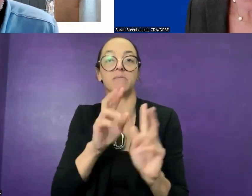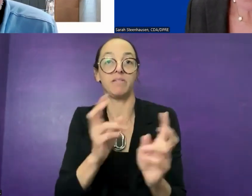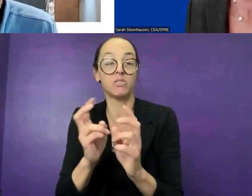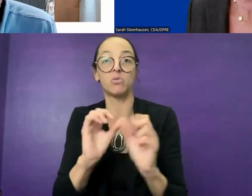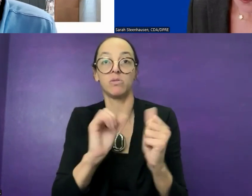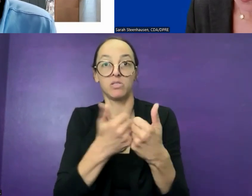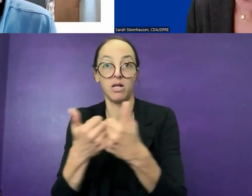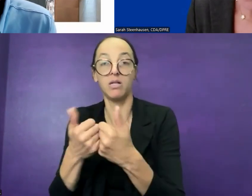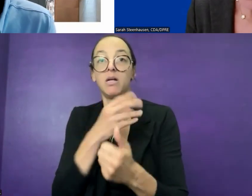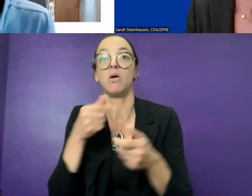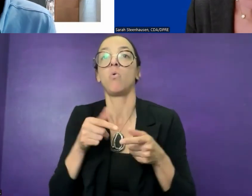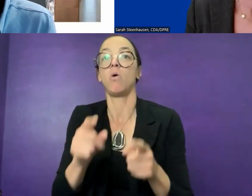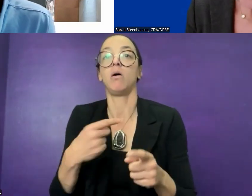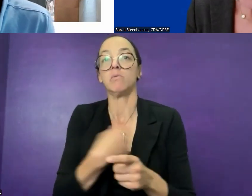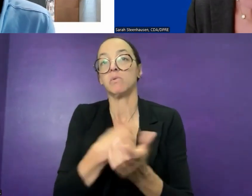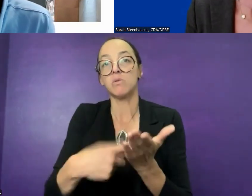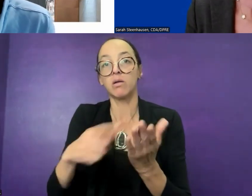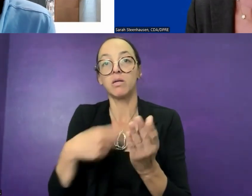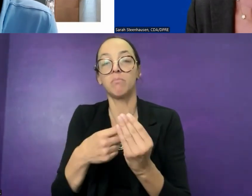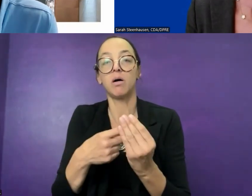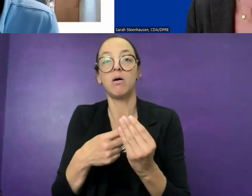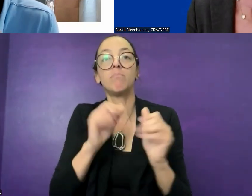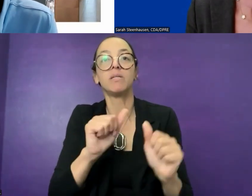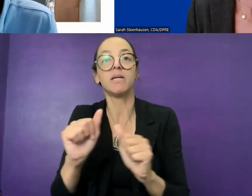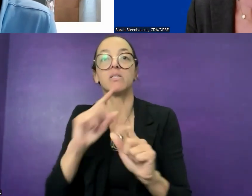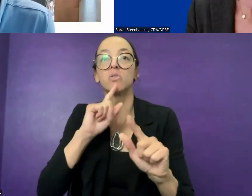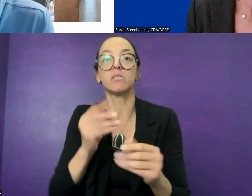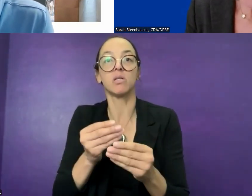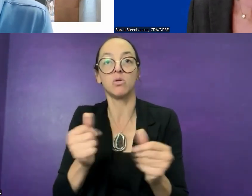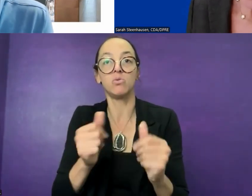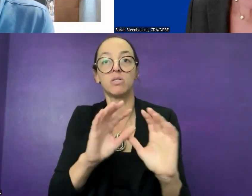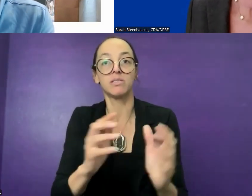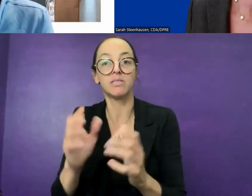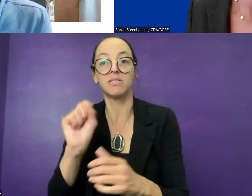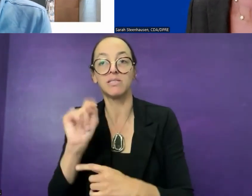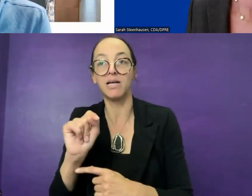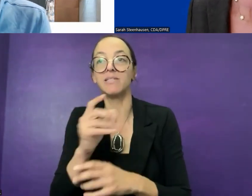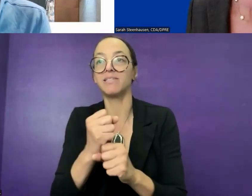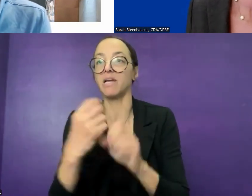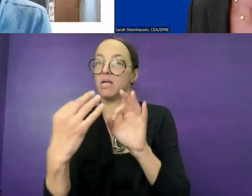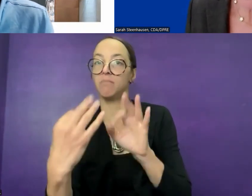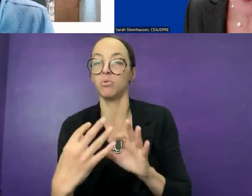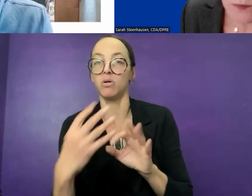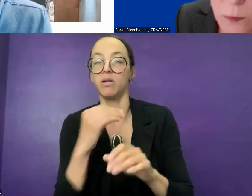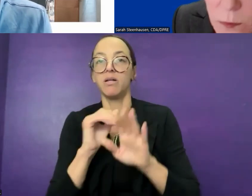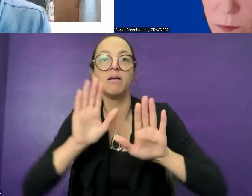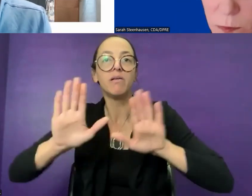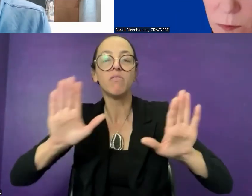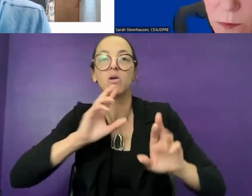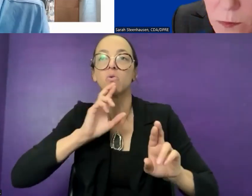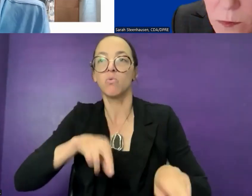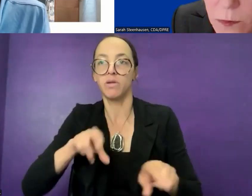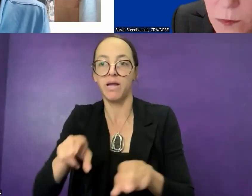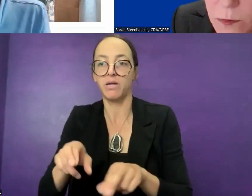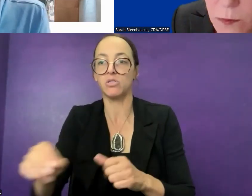solution sets, make sure that we get their input and reaction to that. So it is, I didn't mention it,